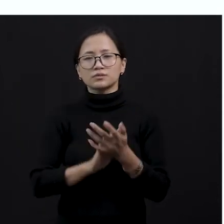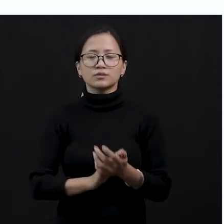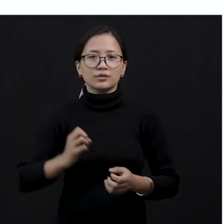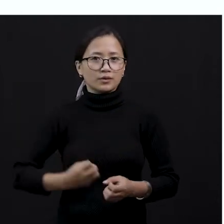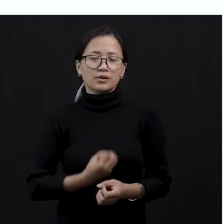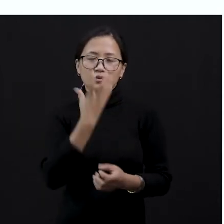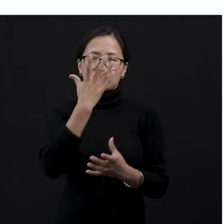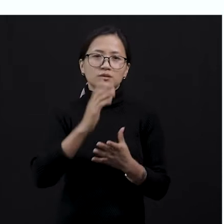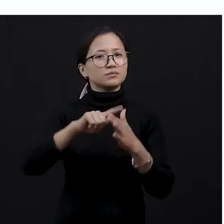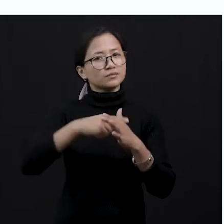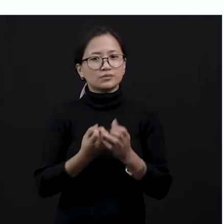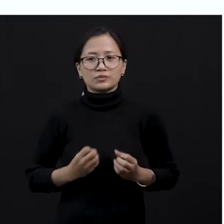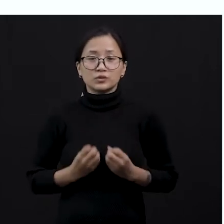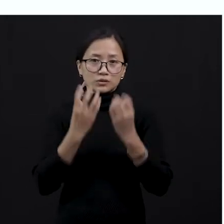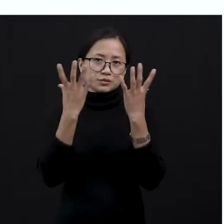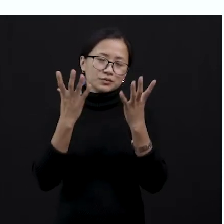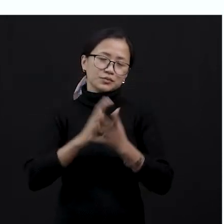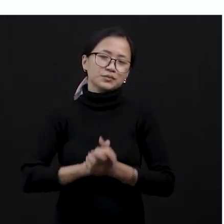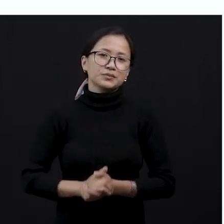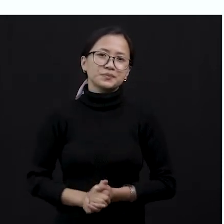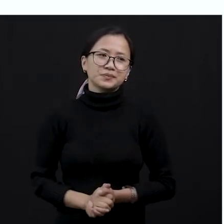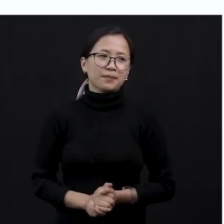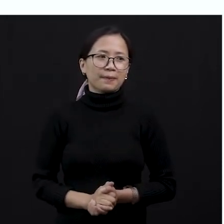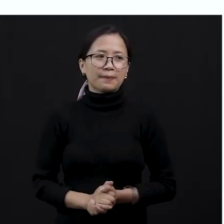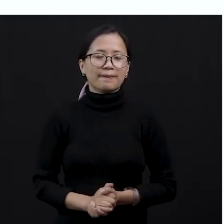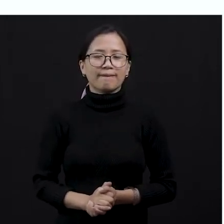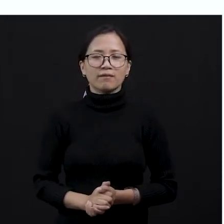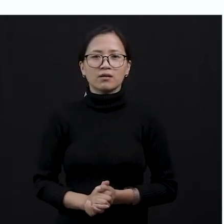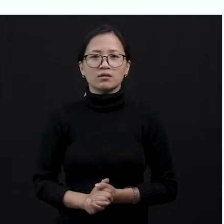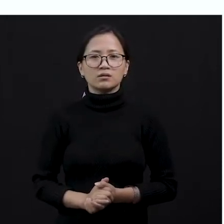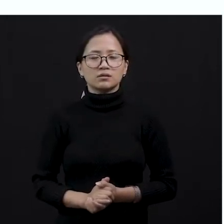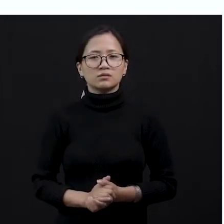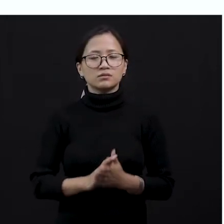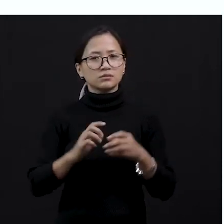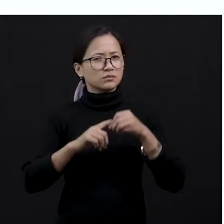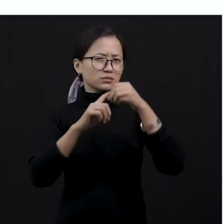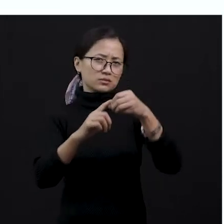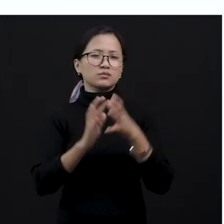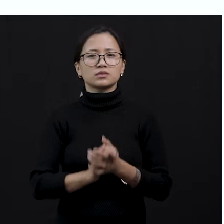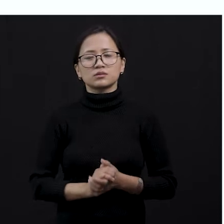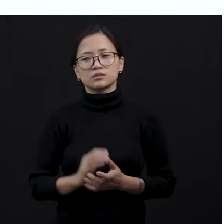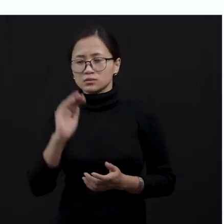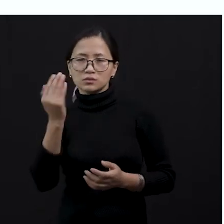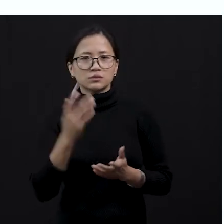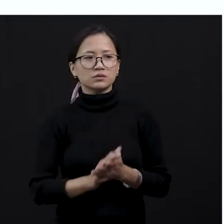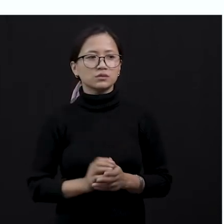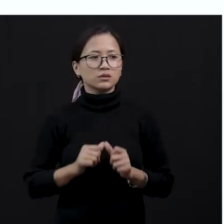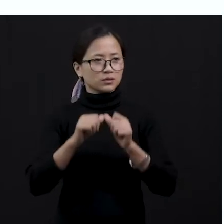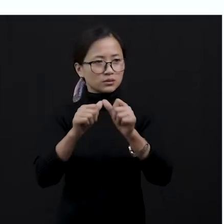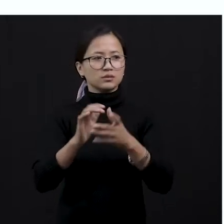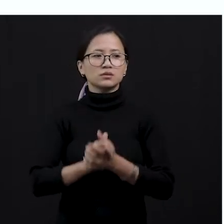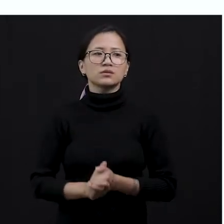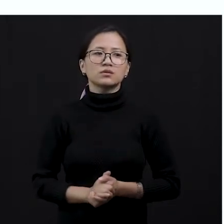poem, rainbow signifies happiness and joy. Now, these are the questions, some questions that I have answered,